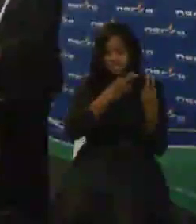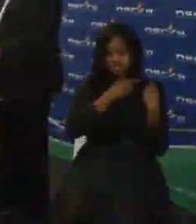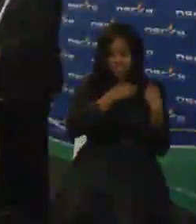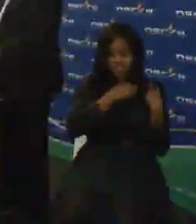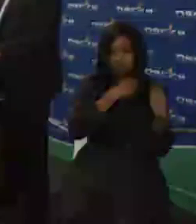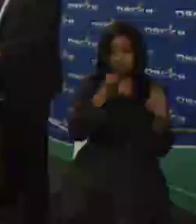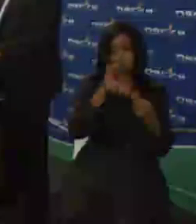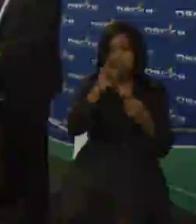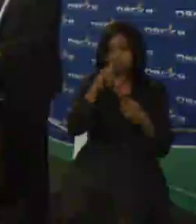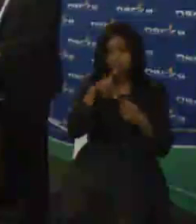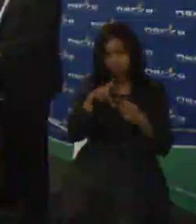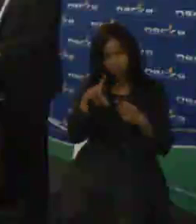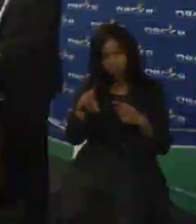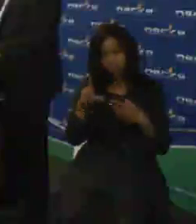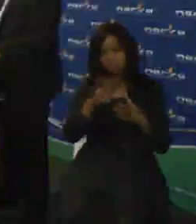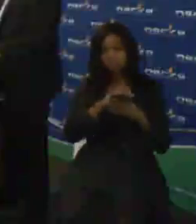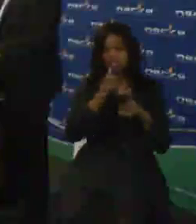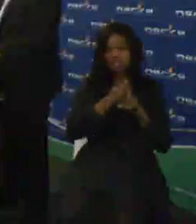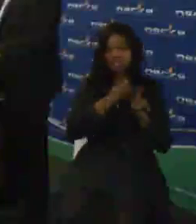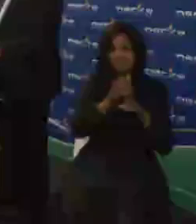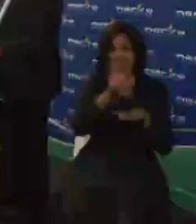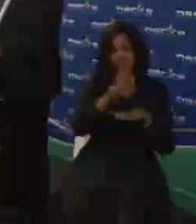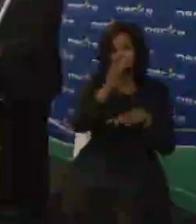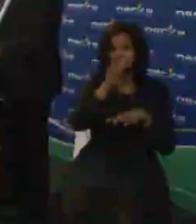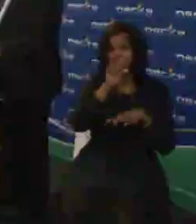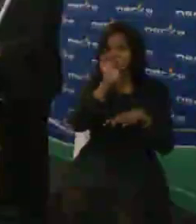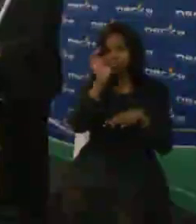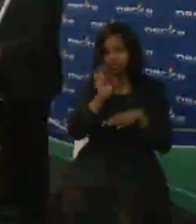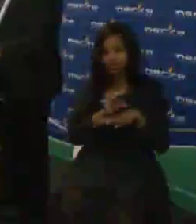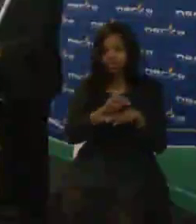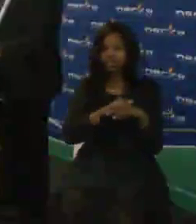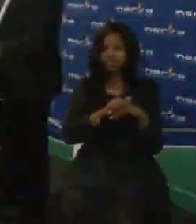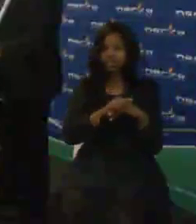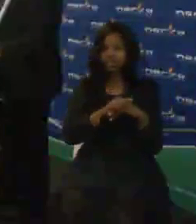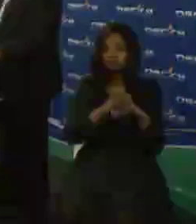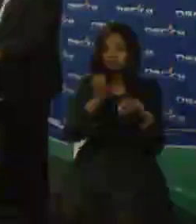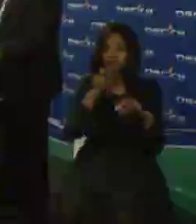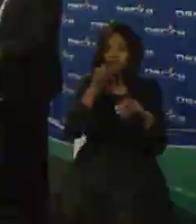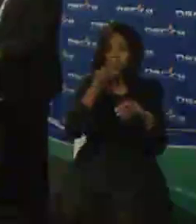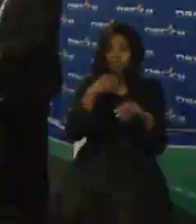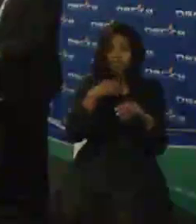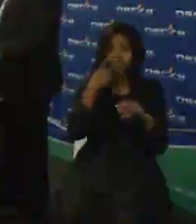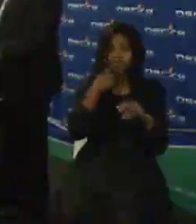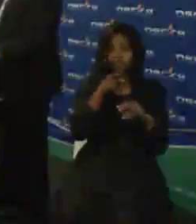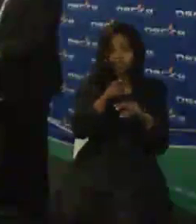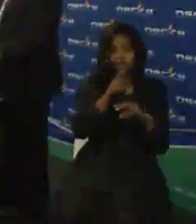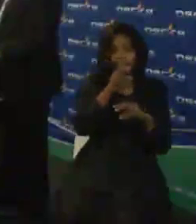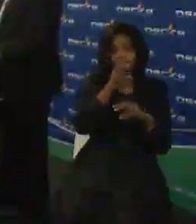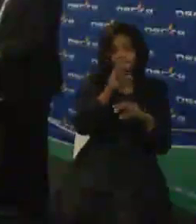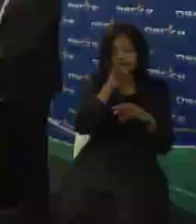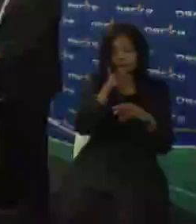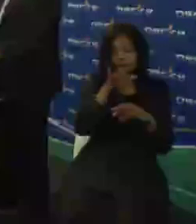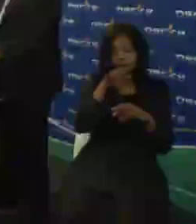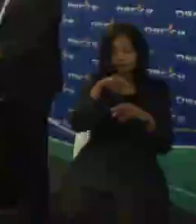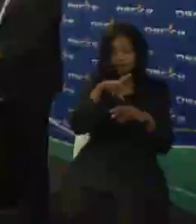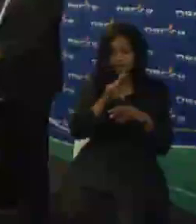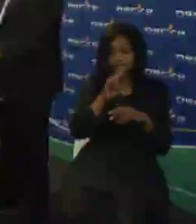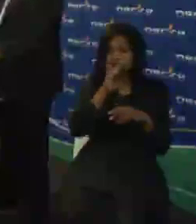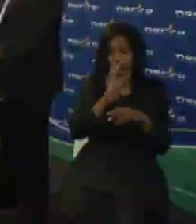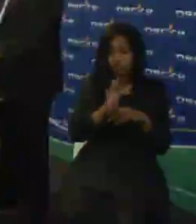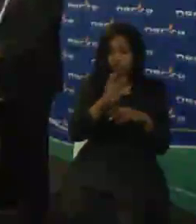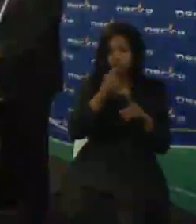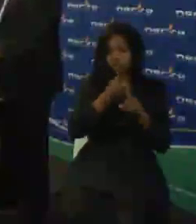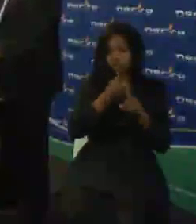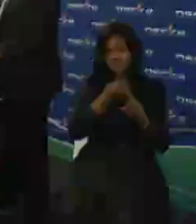IPPs. That in itself is 2%. So if I just look at MYPD 4 by itself, if you're